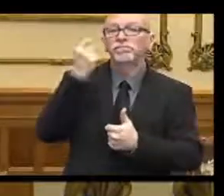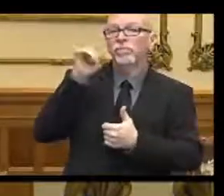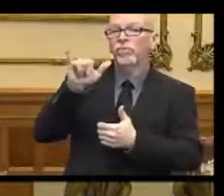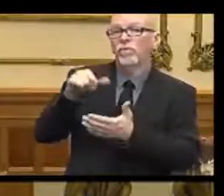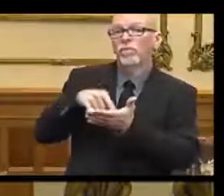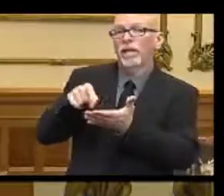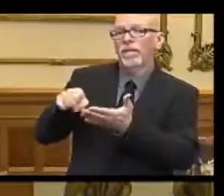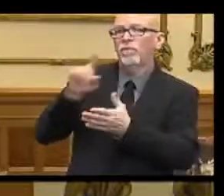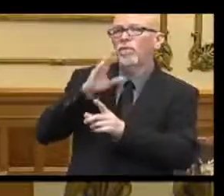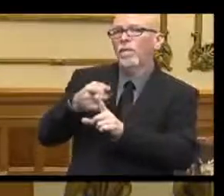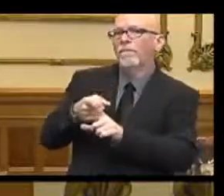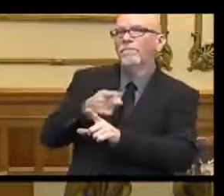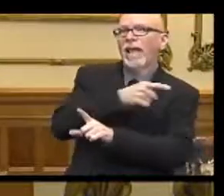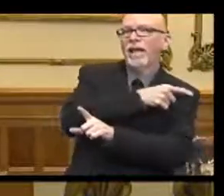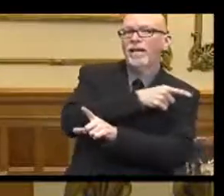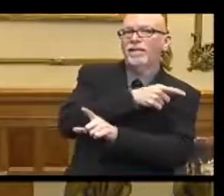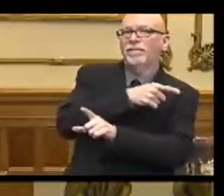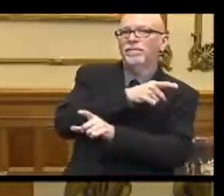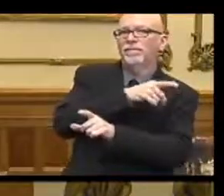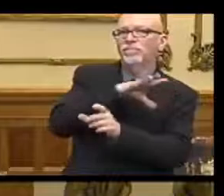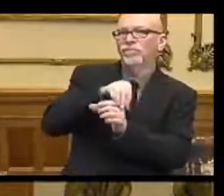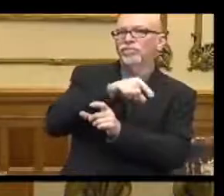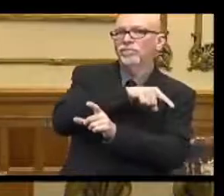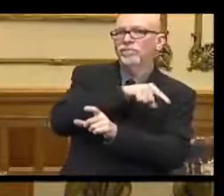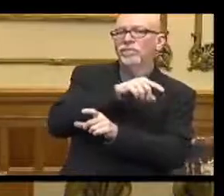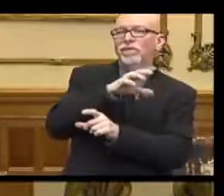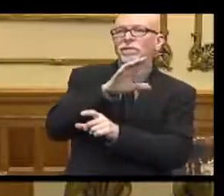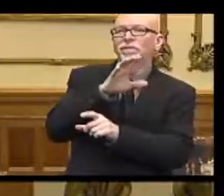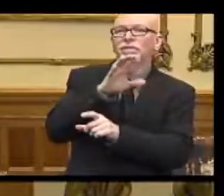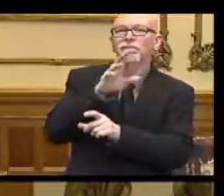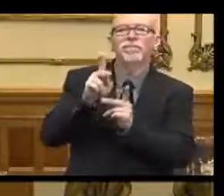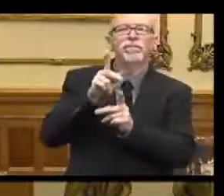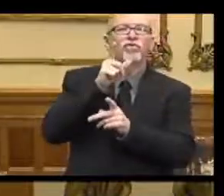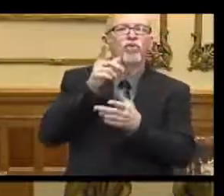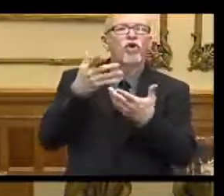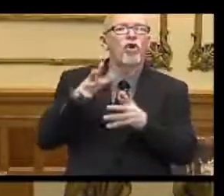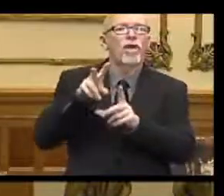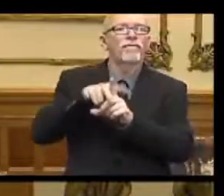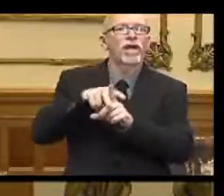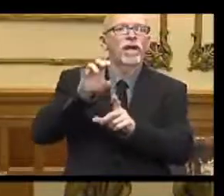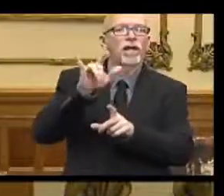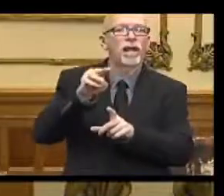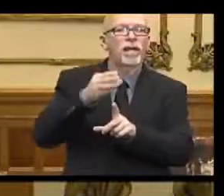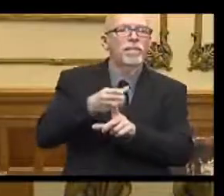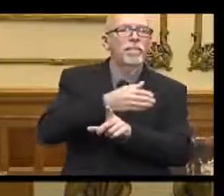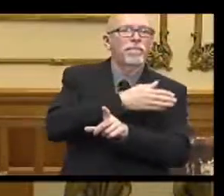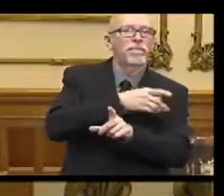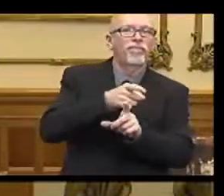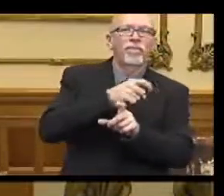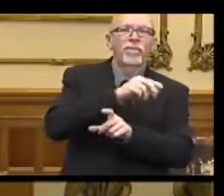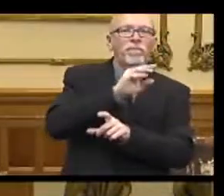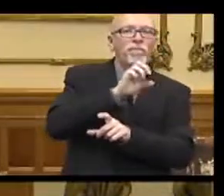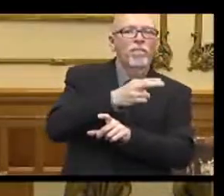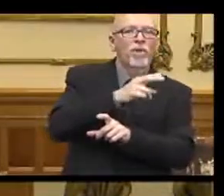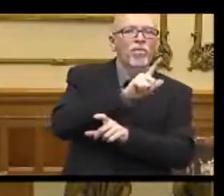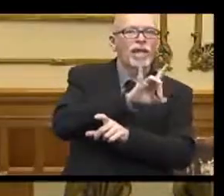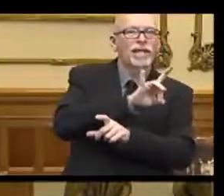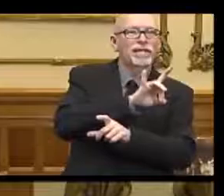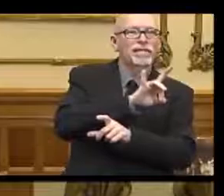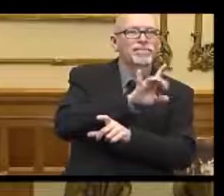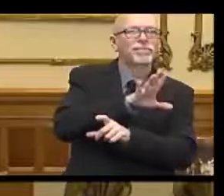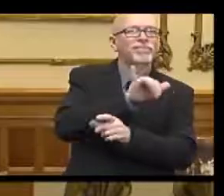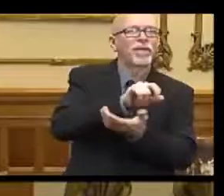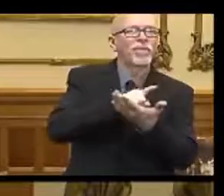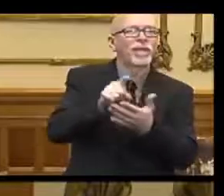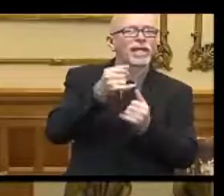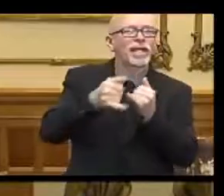are retroactive. That encompasses people who've already filed claims from March 28th or the week